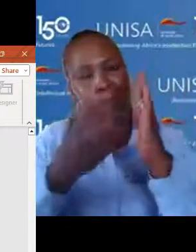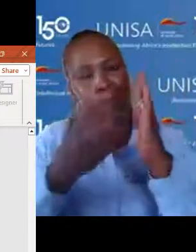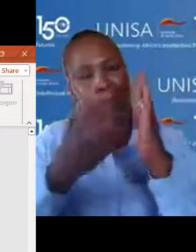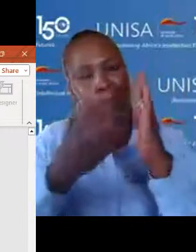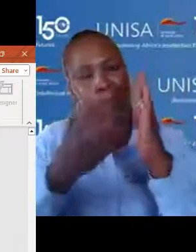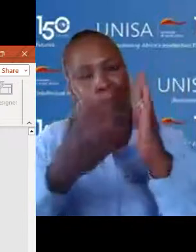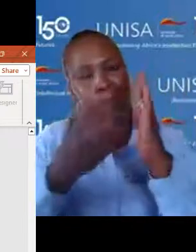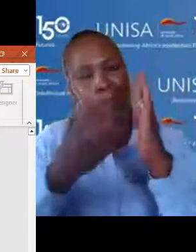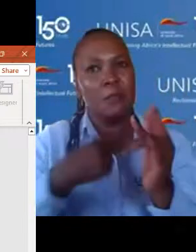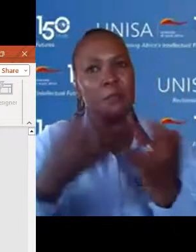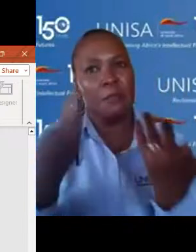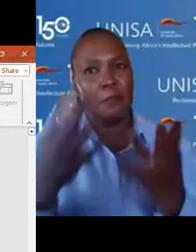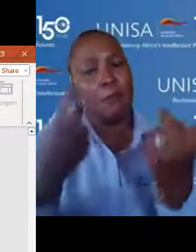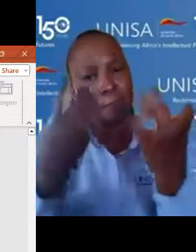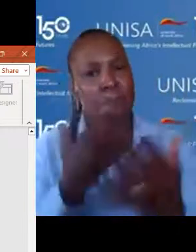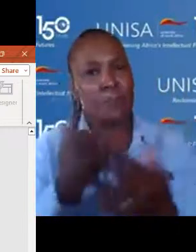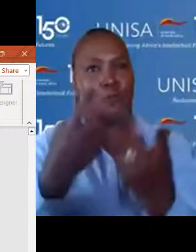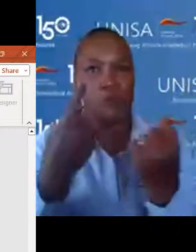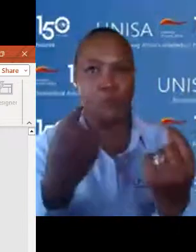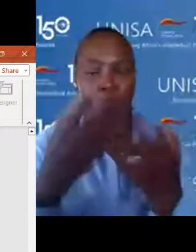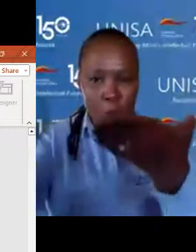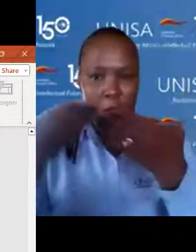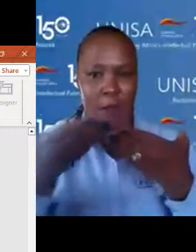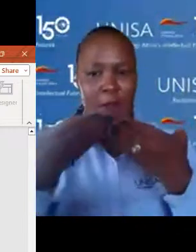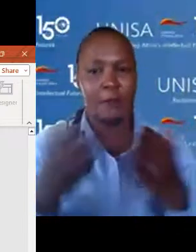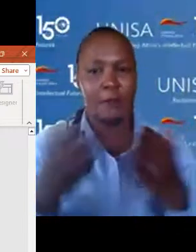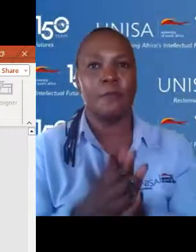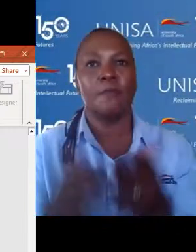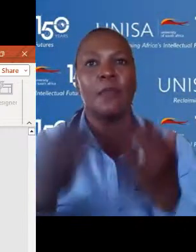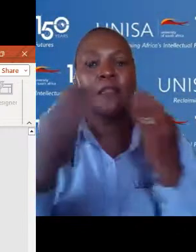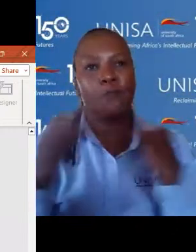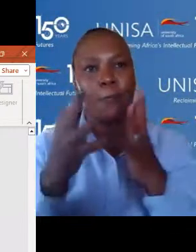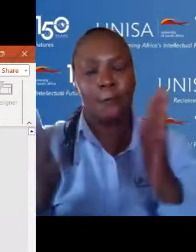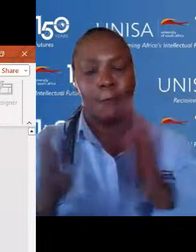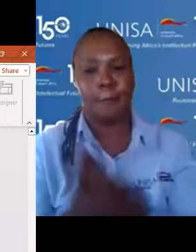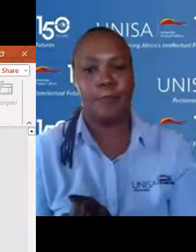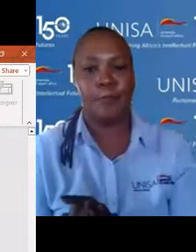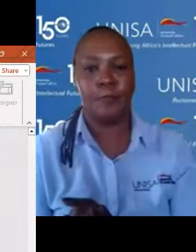please do. You are welcome. Thank you so much.